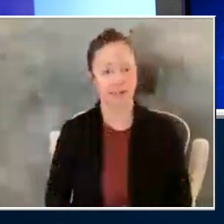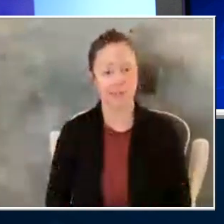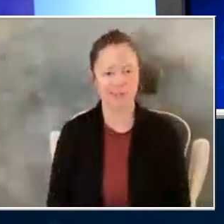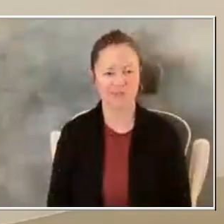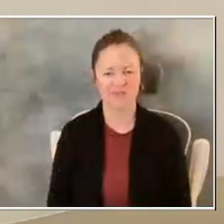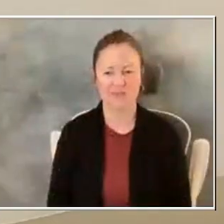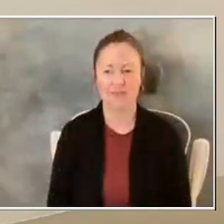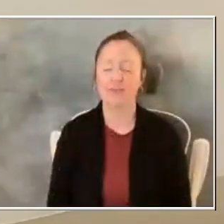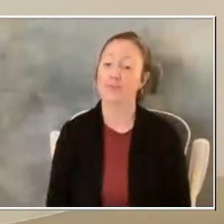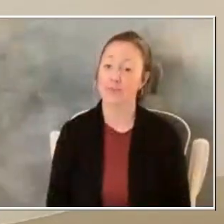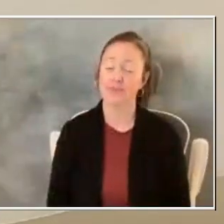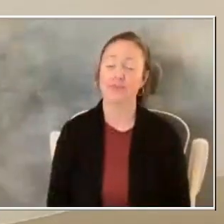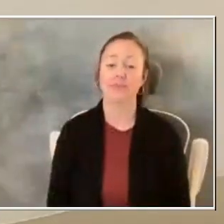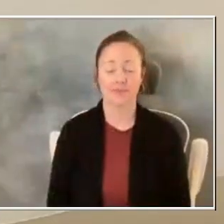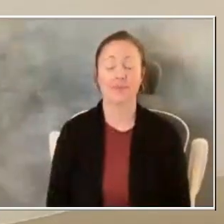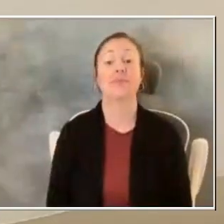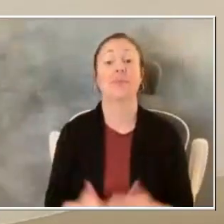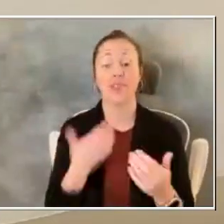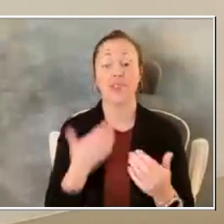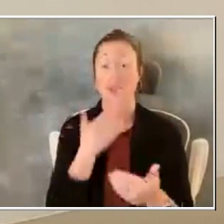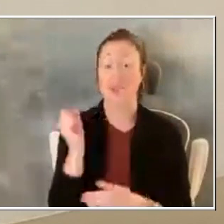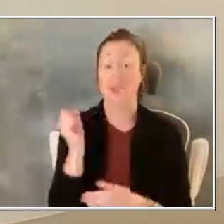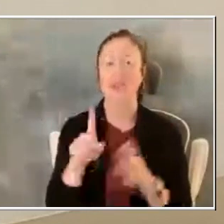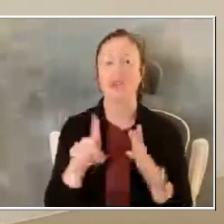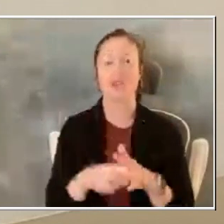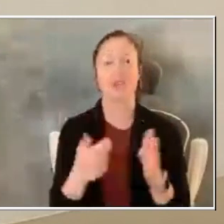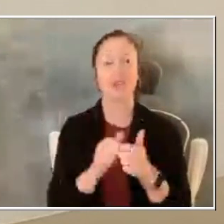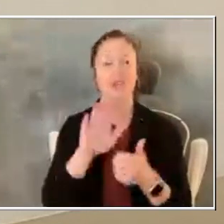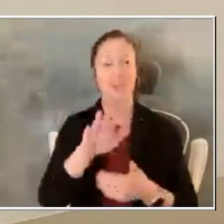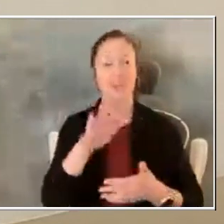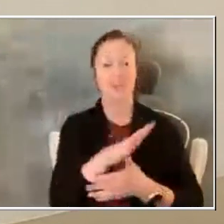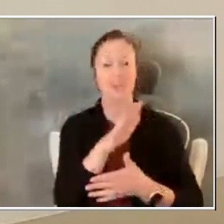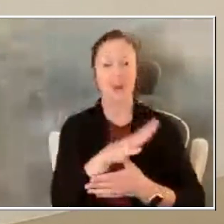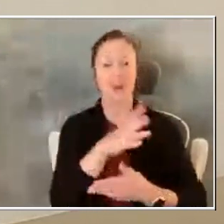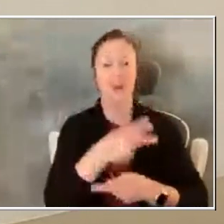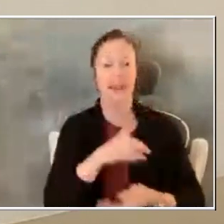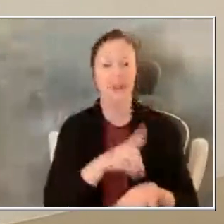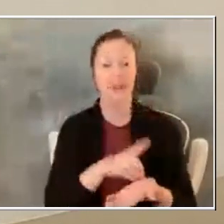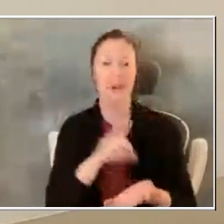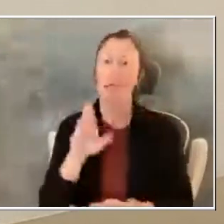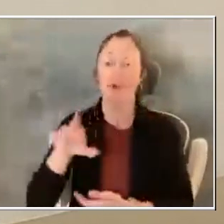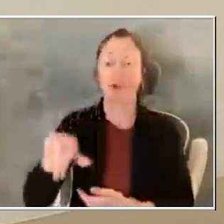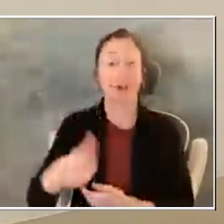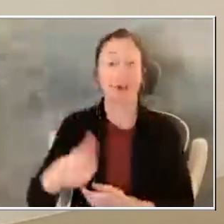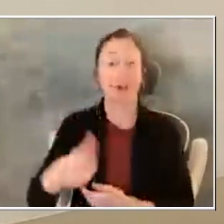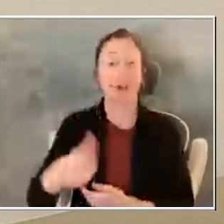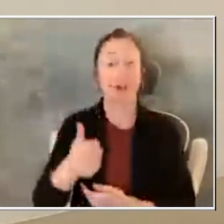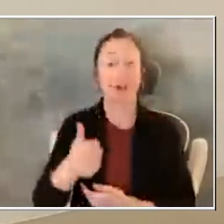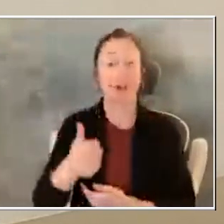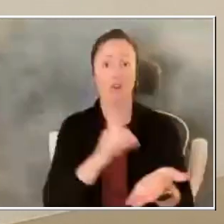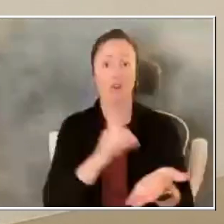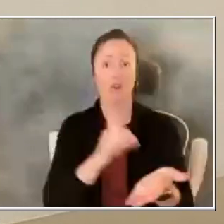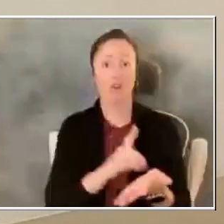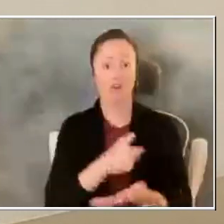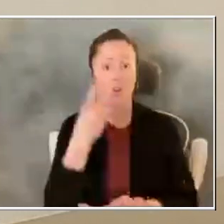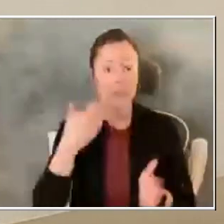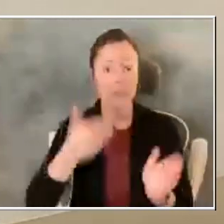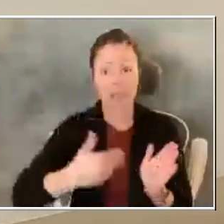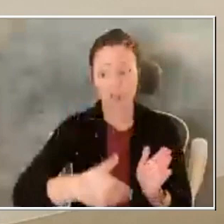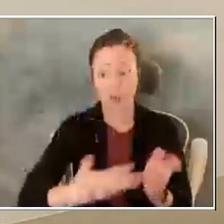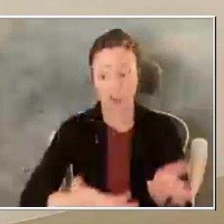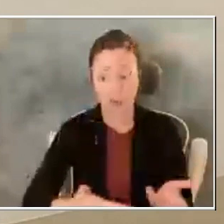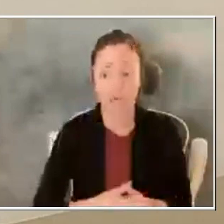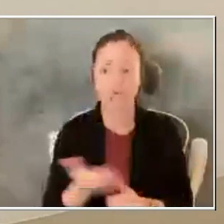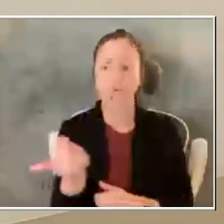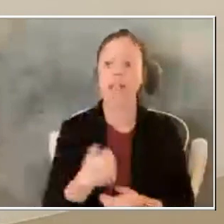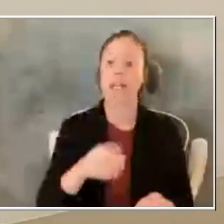That's a good question. I would start with your primary care doctor or any other provider that you see regularly. Any